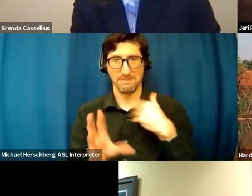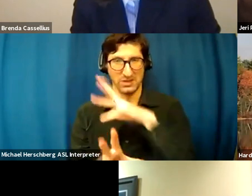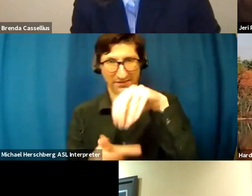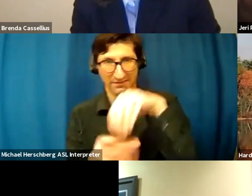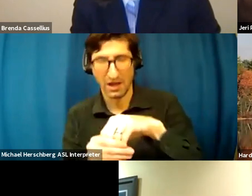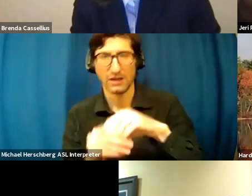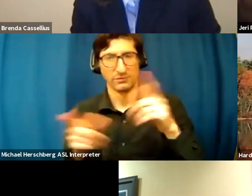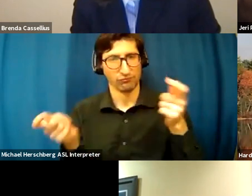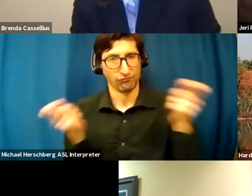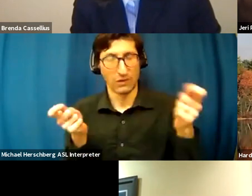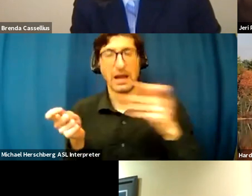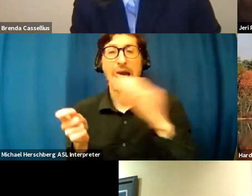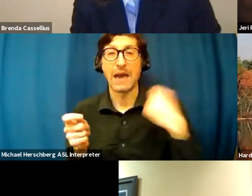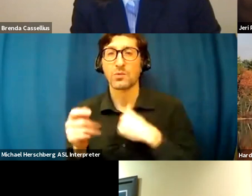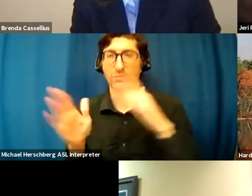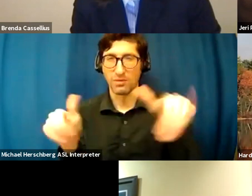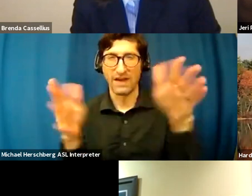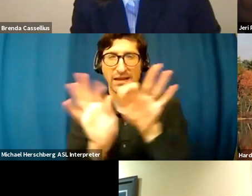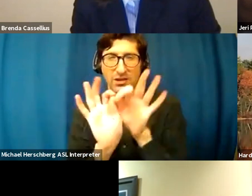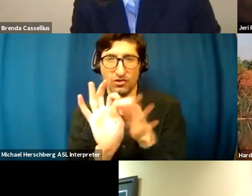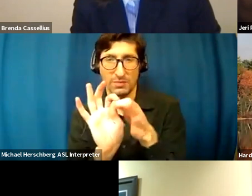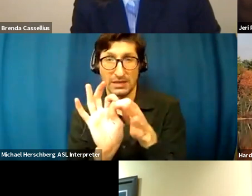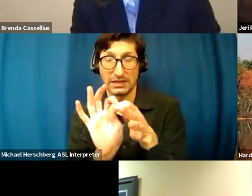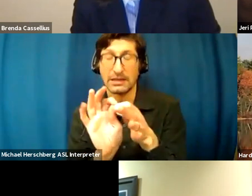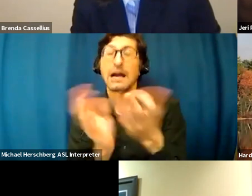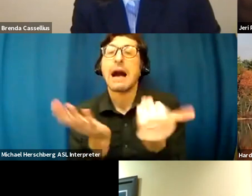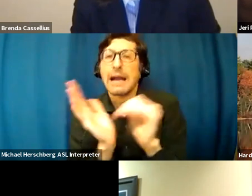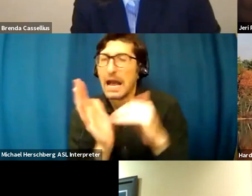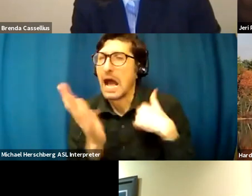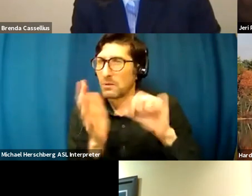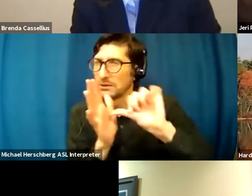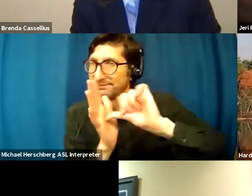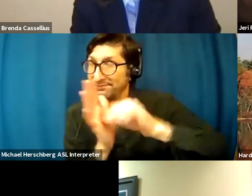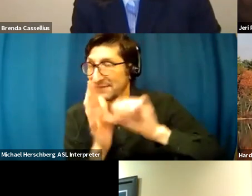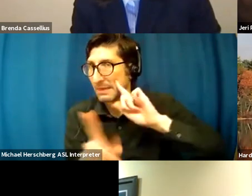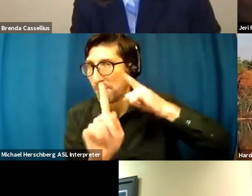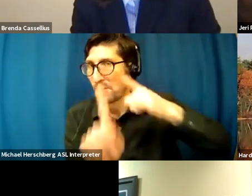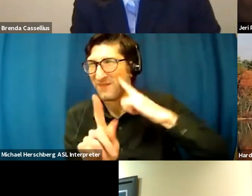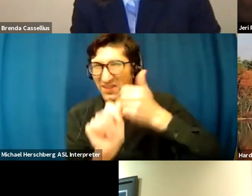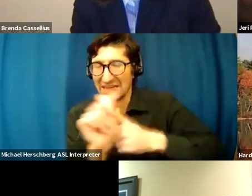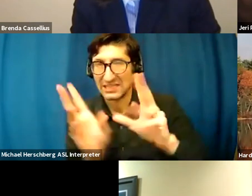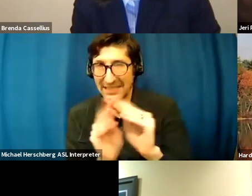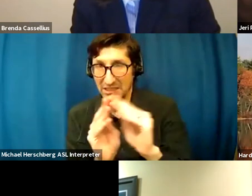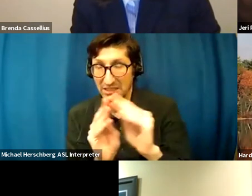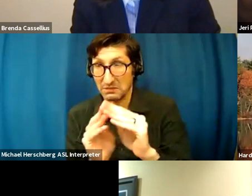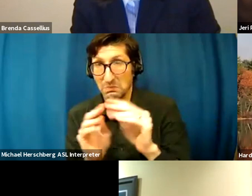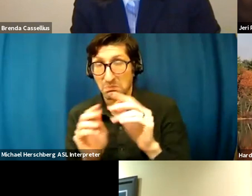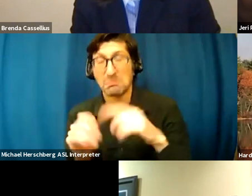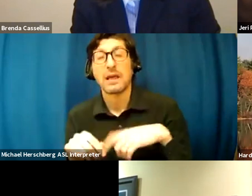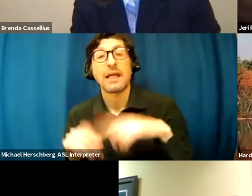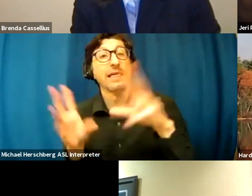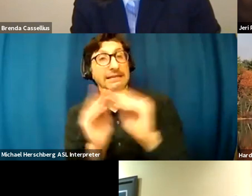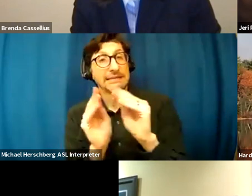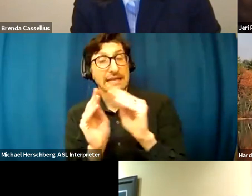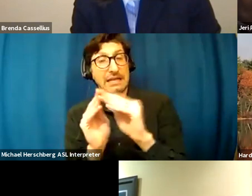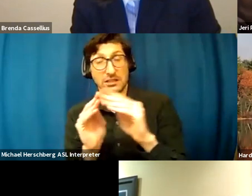provided. I want to be really clear again about what these sessions are and what they are not. These sessions